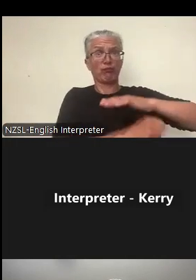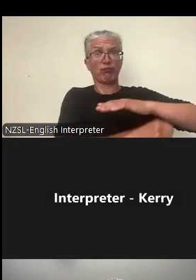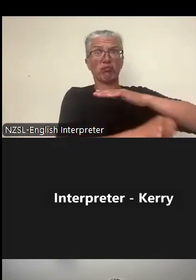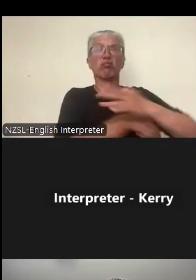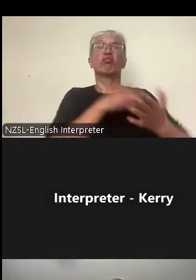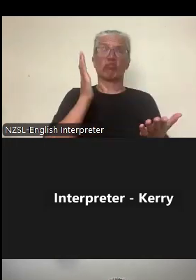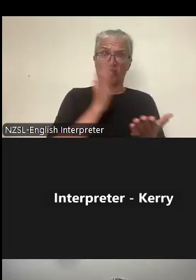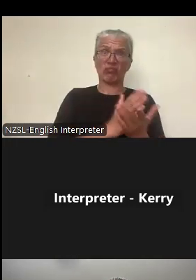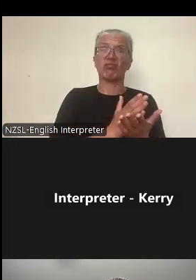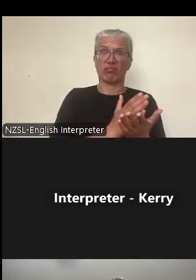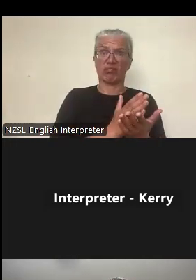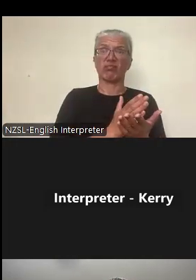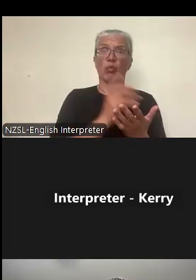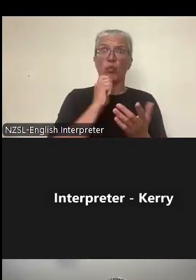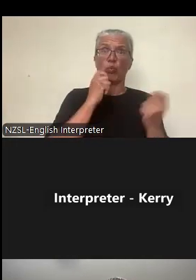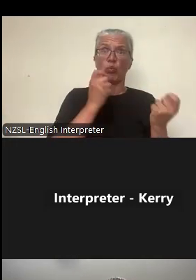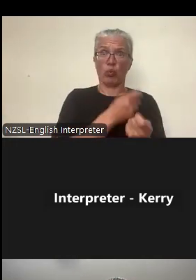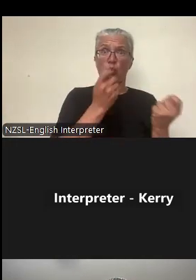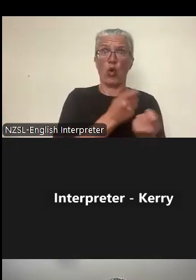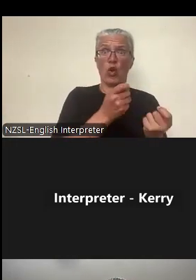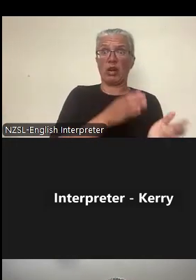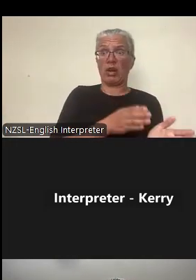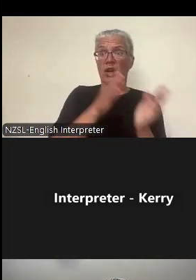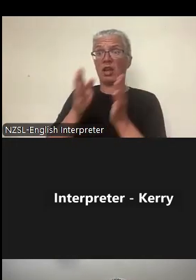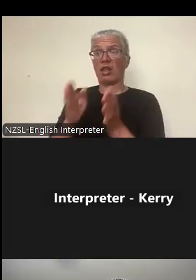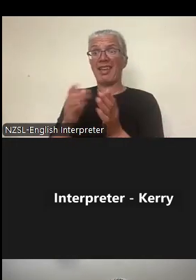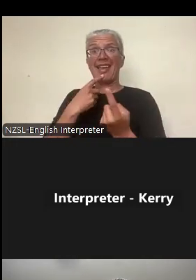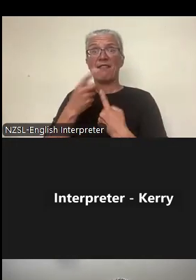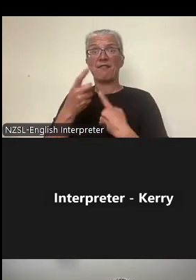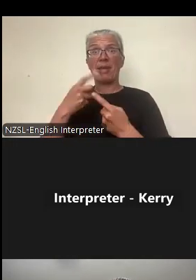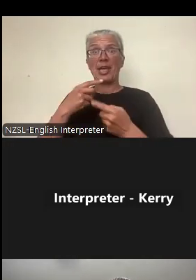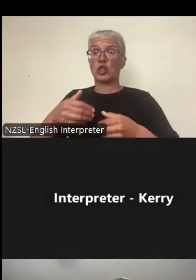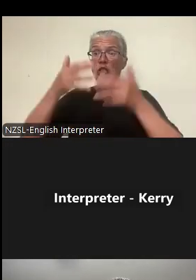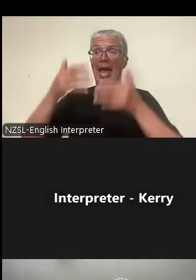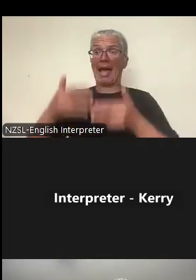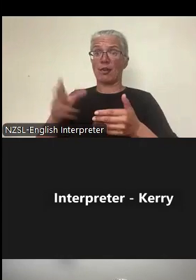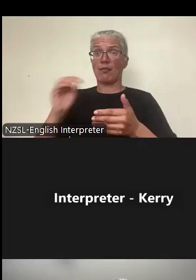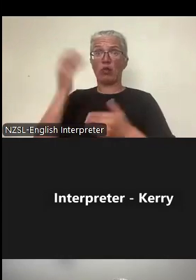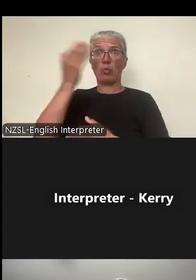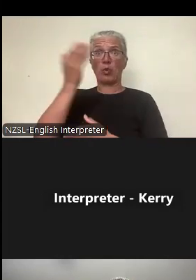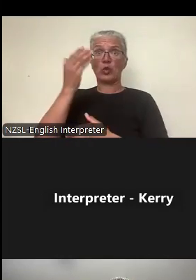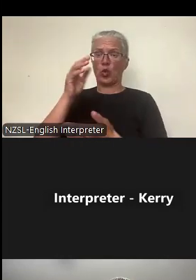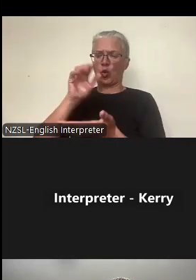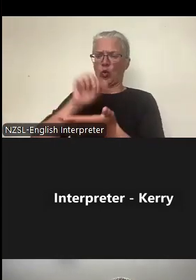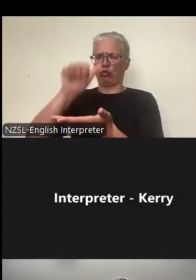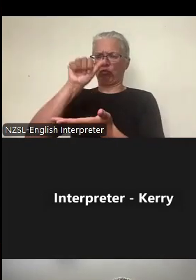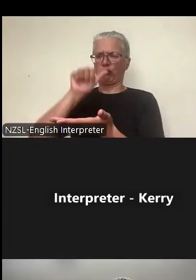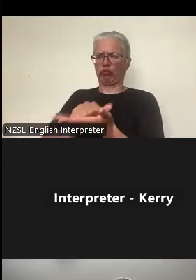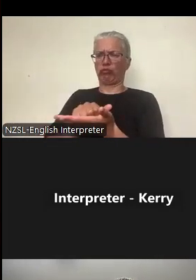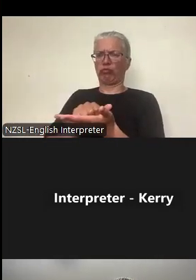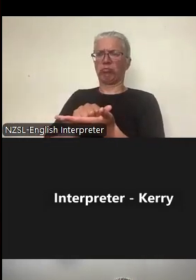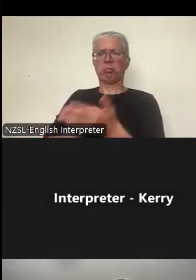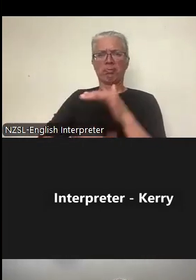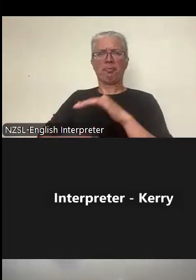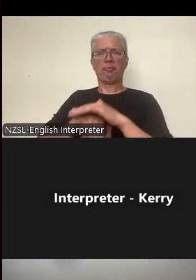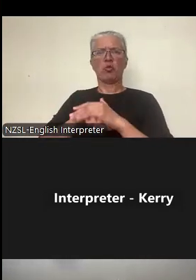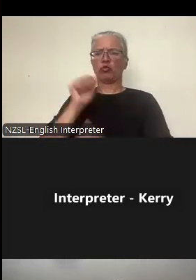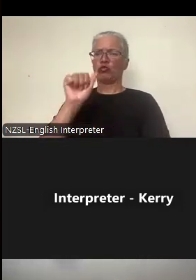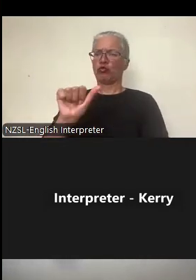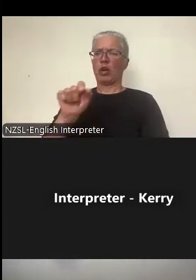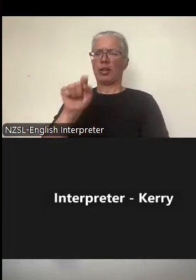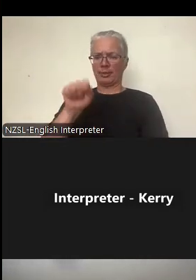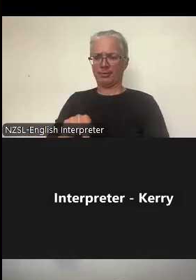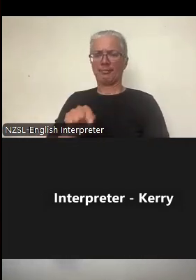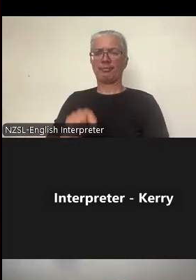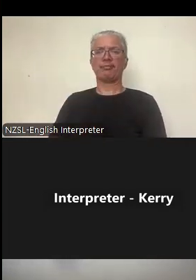authentic, and the information and data in your school is really accurate.